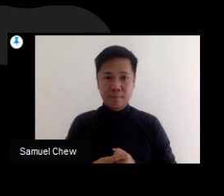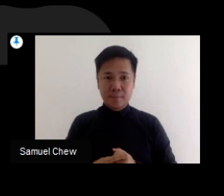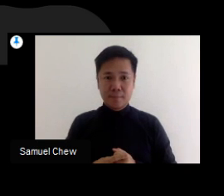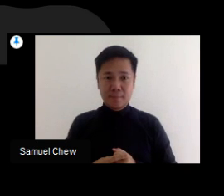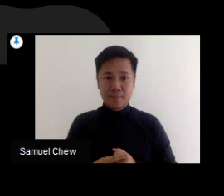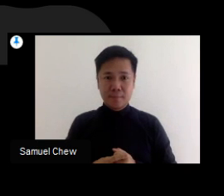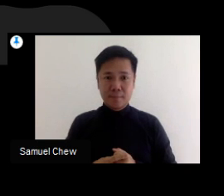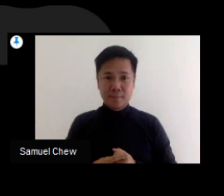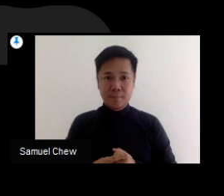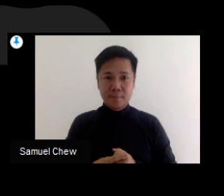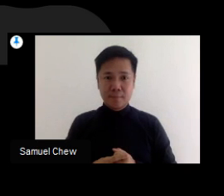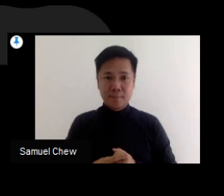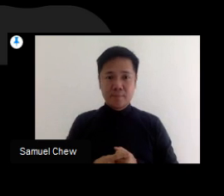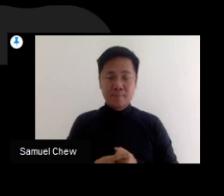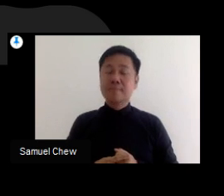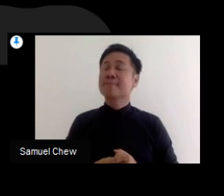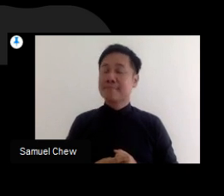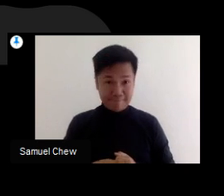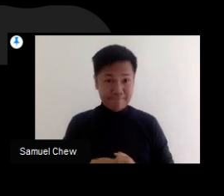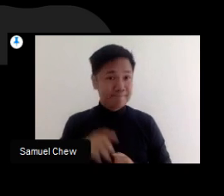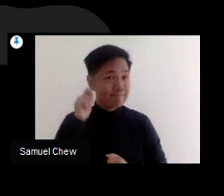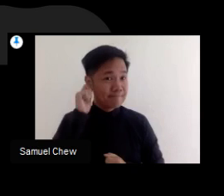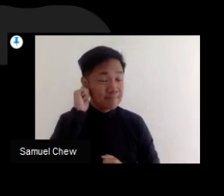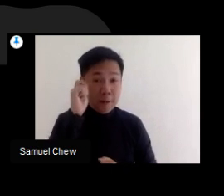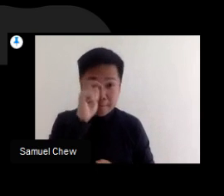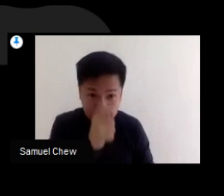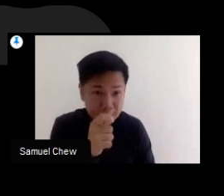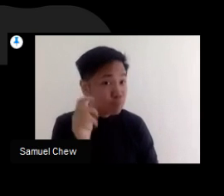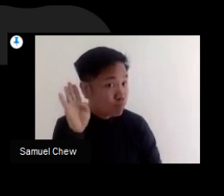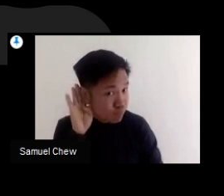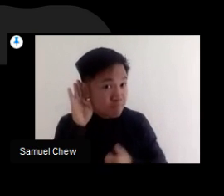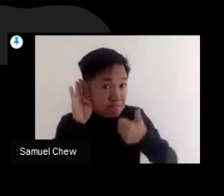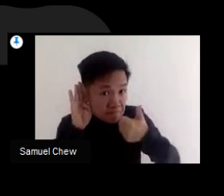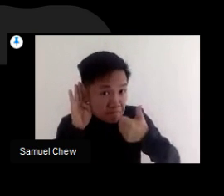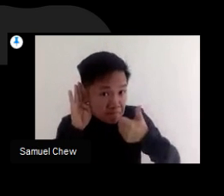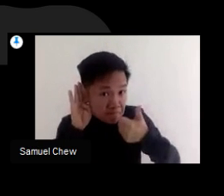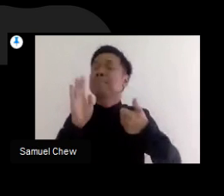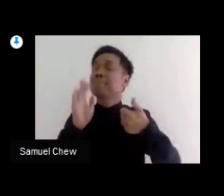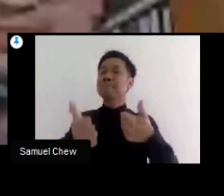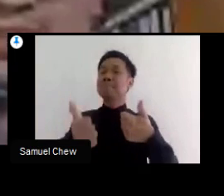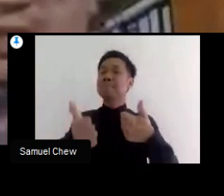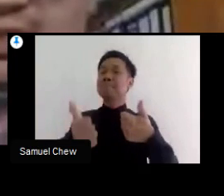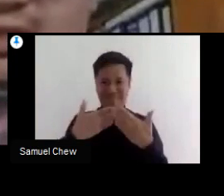Madam Chair, can you hear me? Yes, we can hear you. Good afternoon.